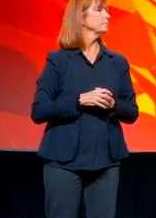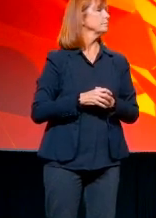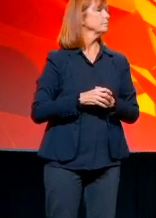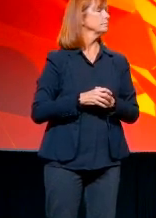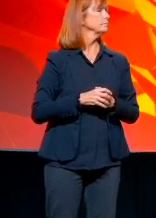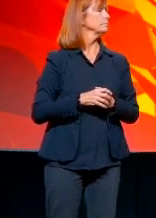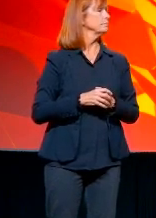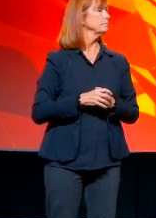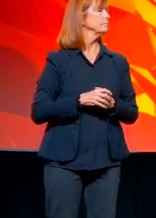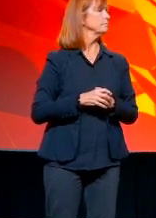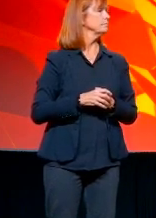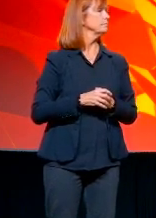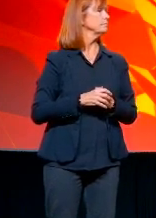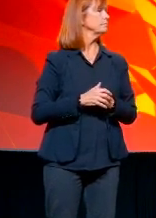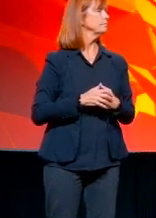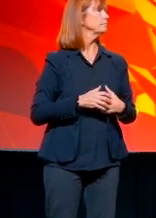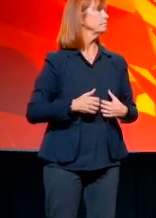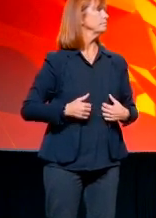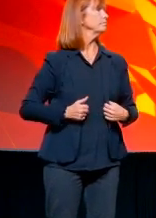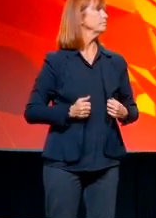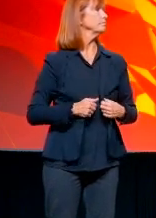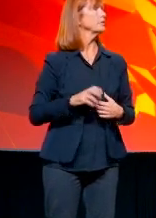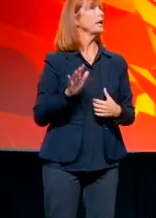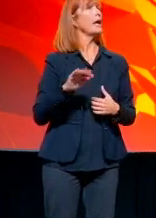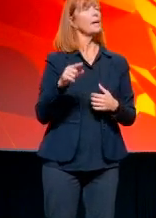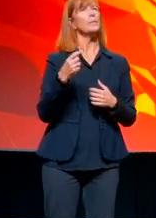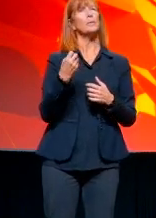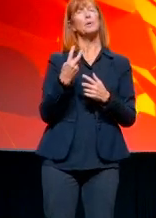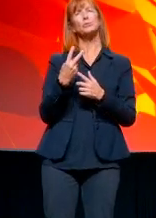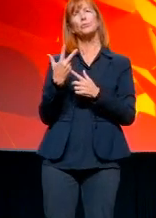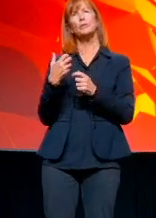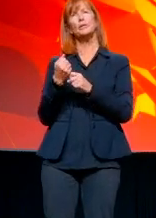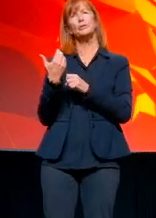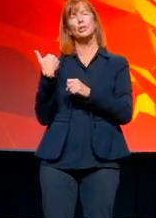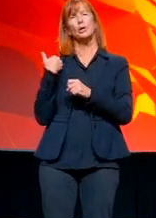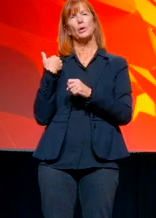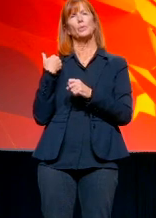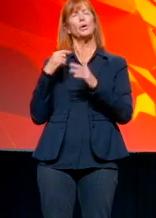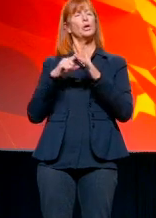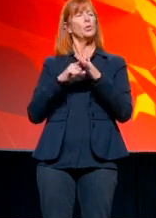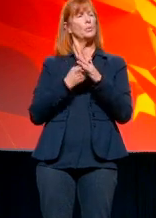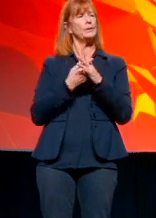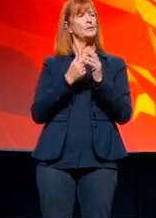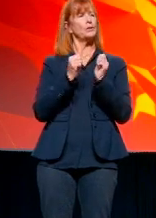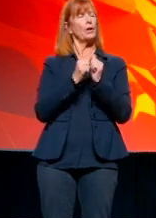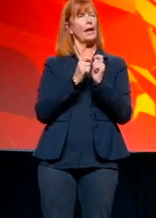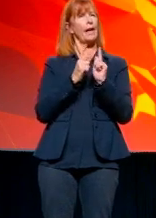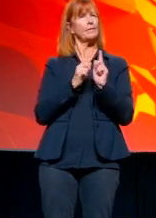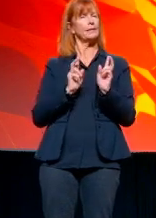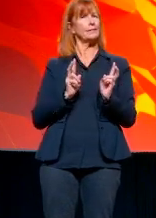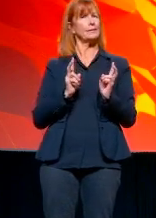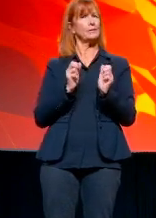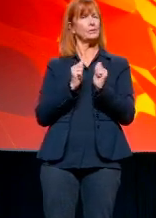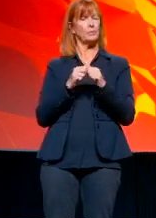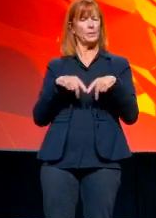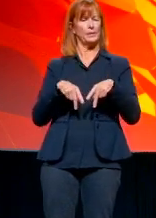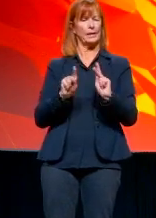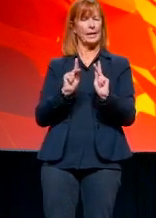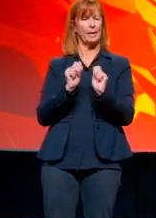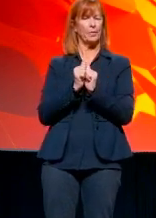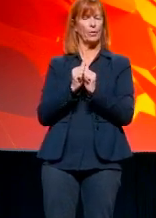these questions, like so about 2-3 years ago, we started building this series framework where we kind of enabled robots to